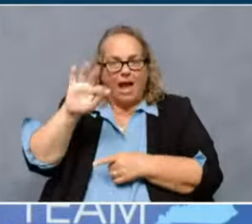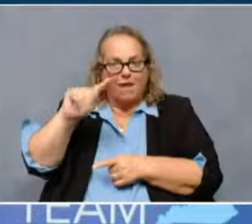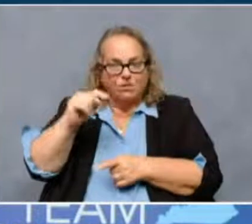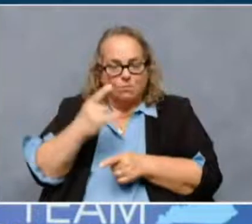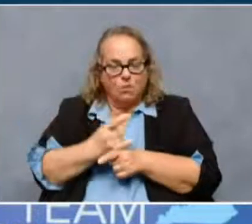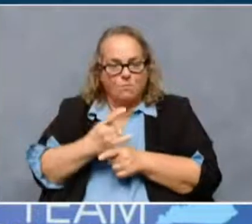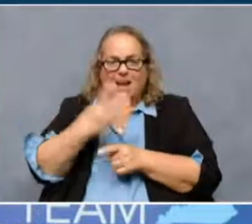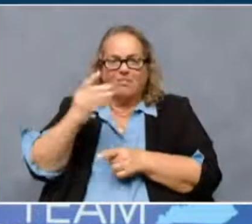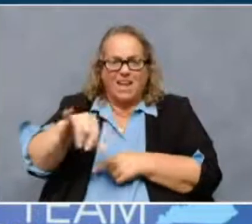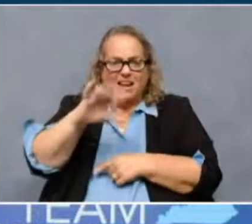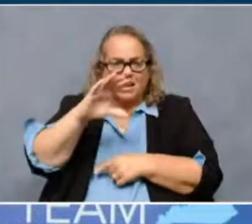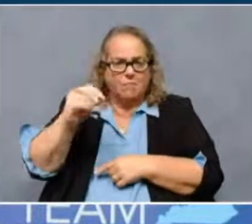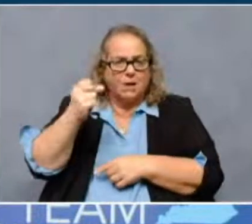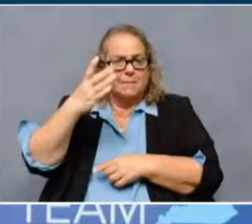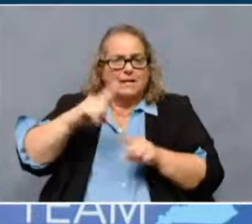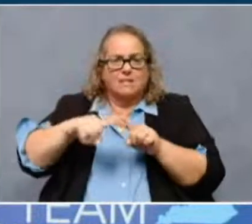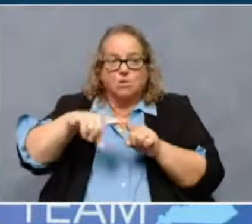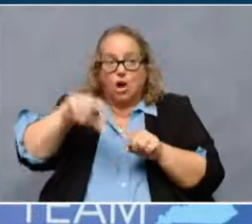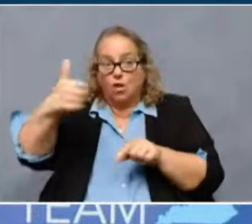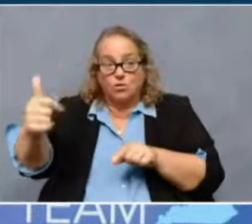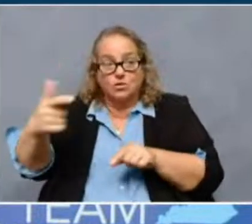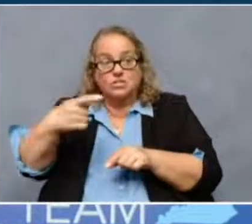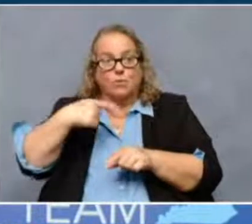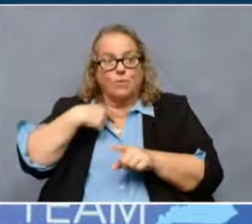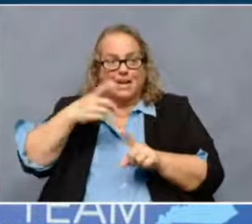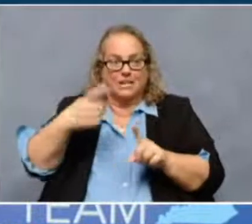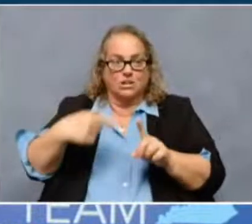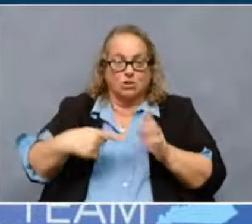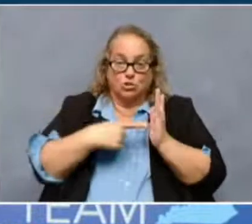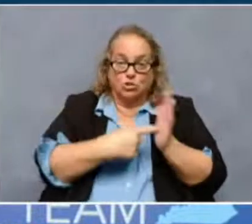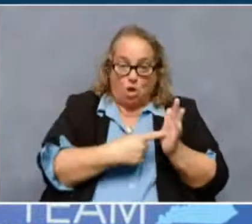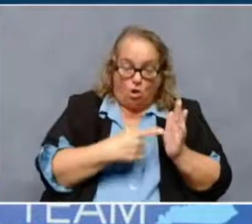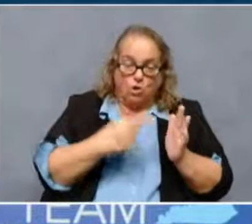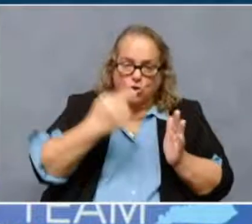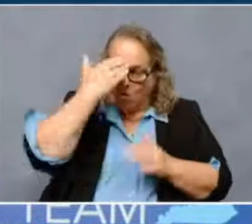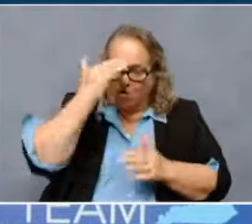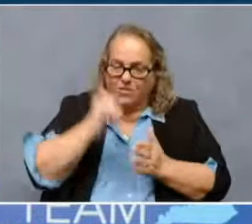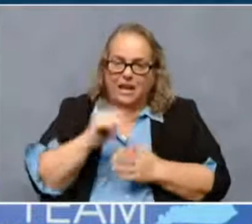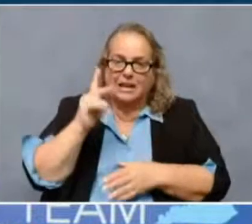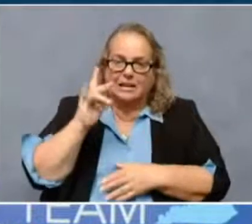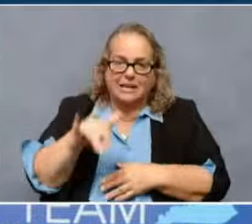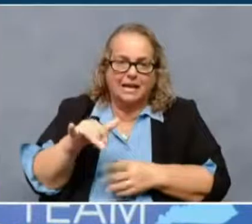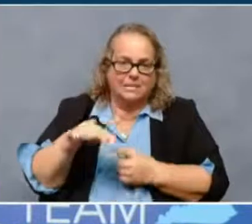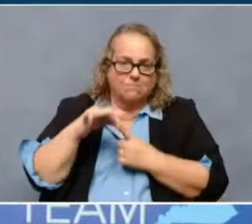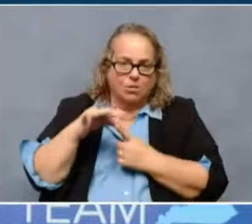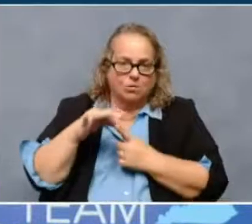have highlighted recently know that Kentucky is special, and they know that it is because of our people.